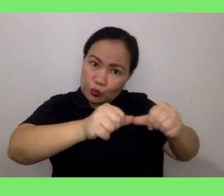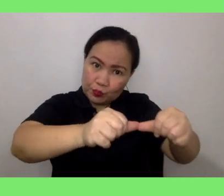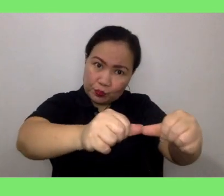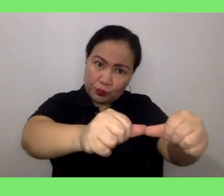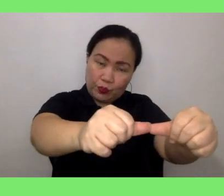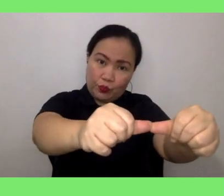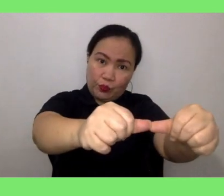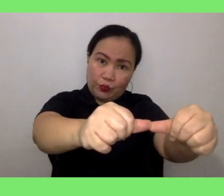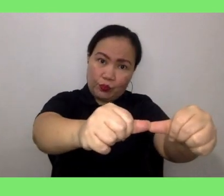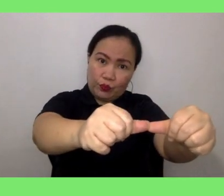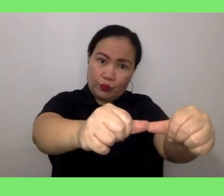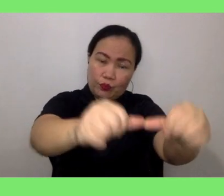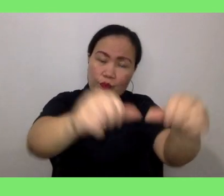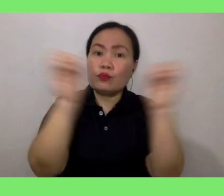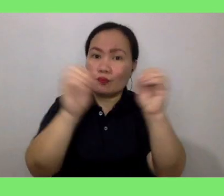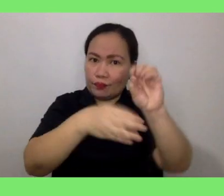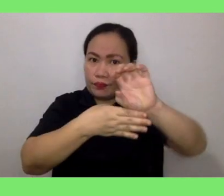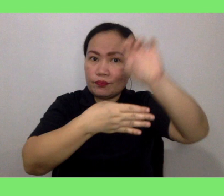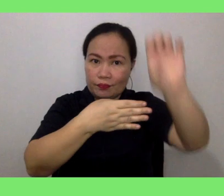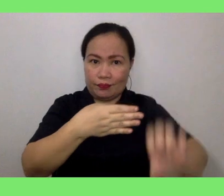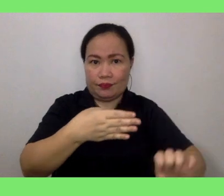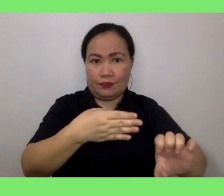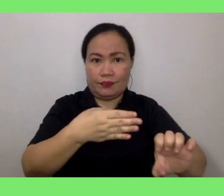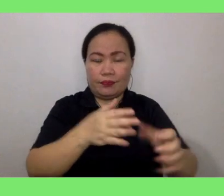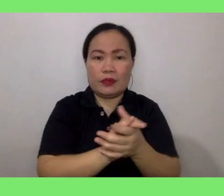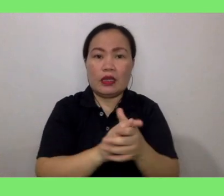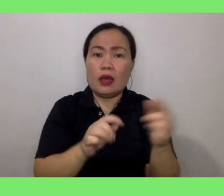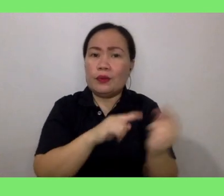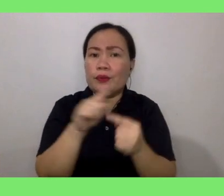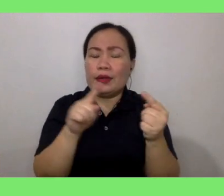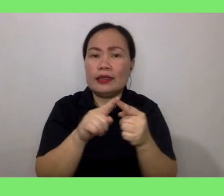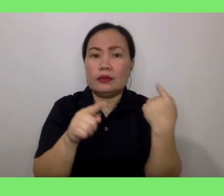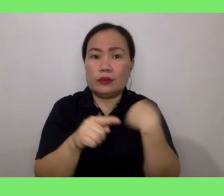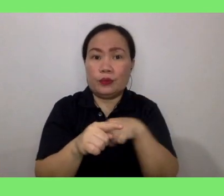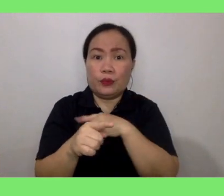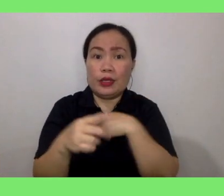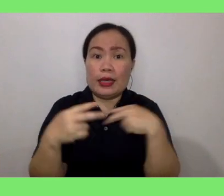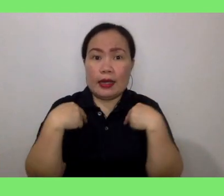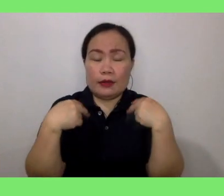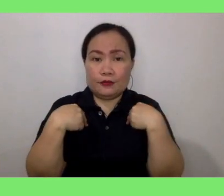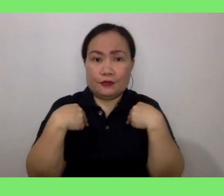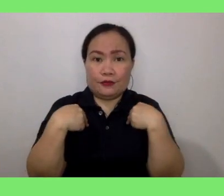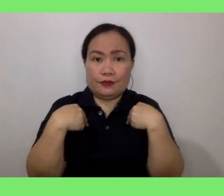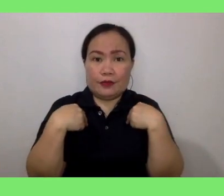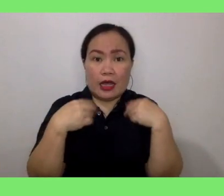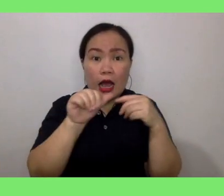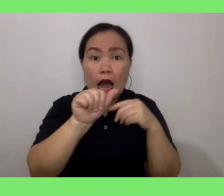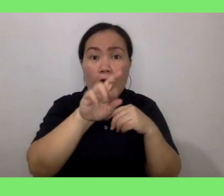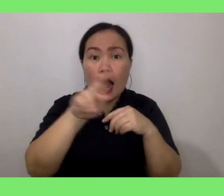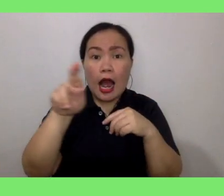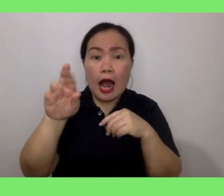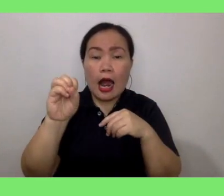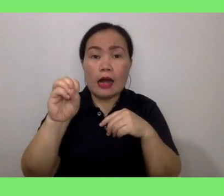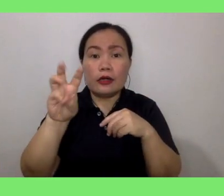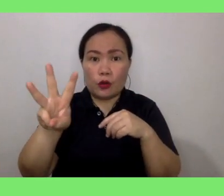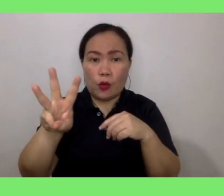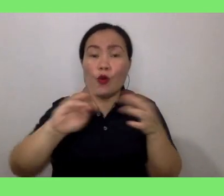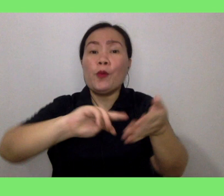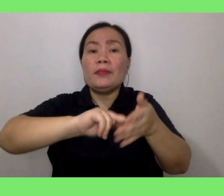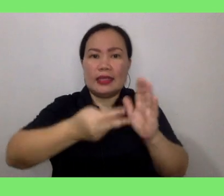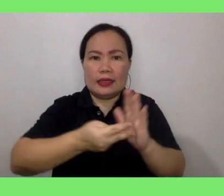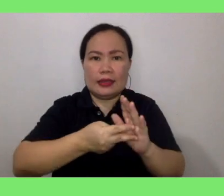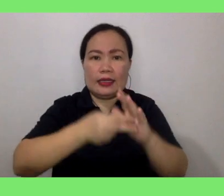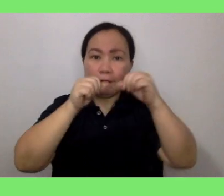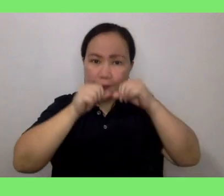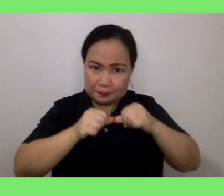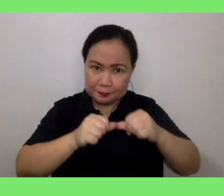siya. Okay? Wala siyang end. Okay? So, when we have this symbol, yung arrowheads, ibig sabihin,